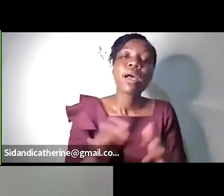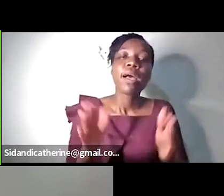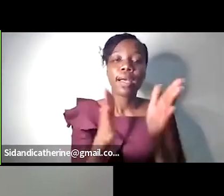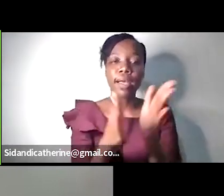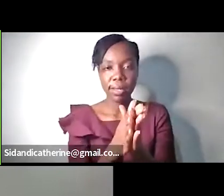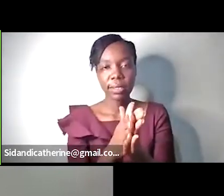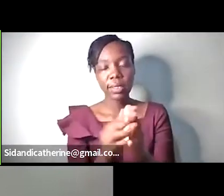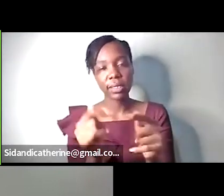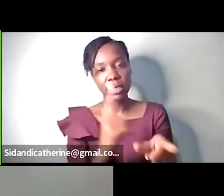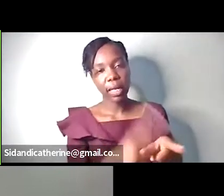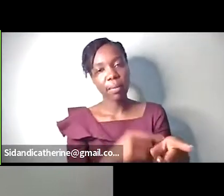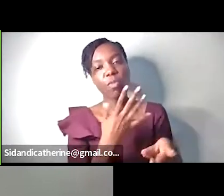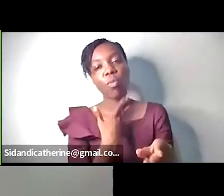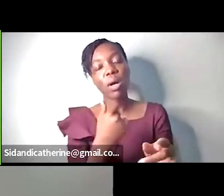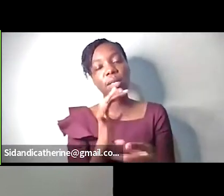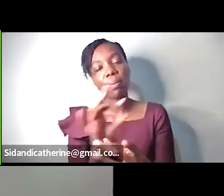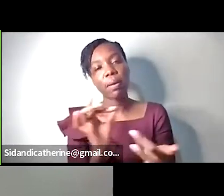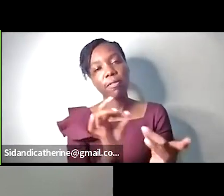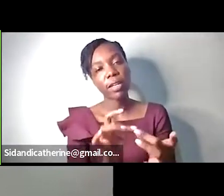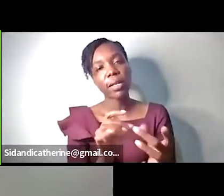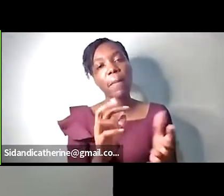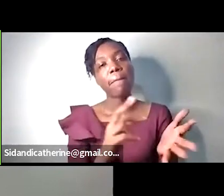seeking perfectionism, that is what